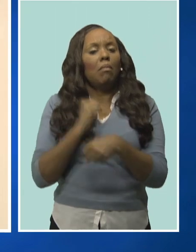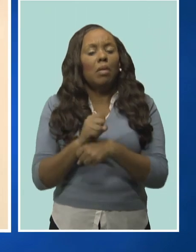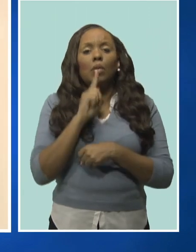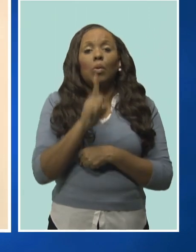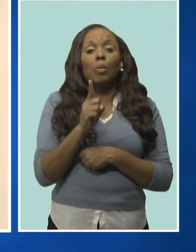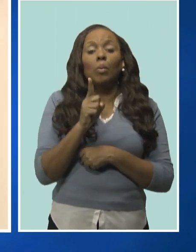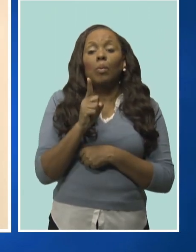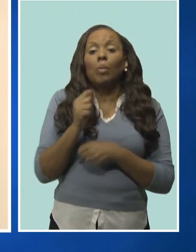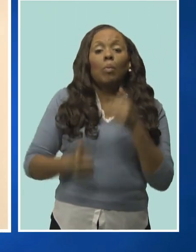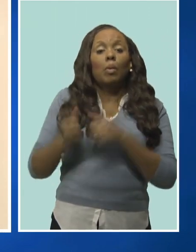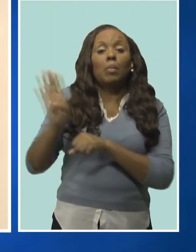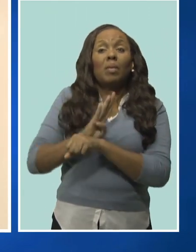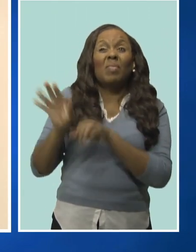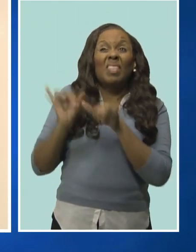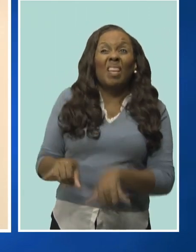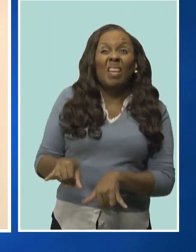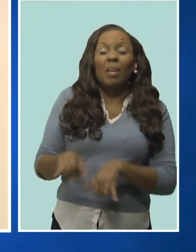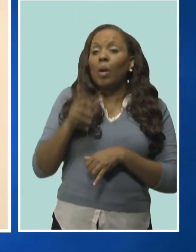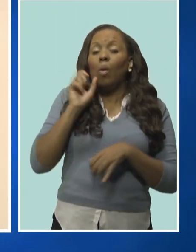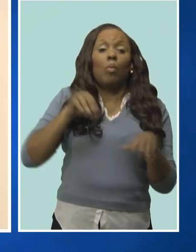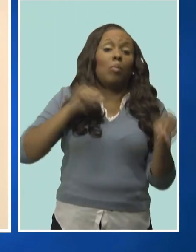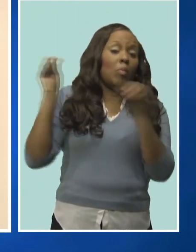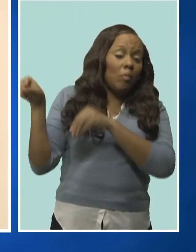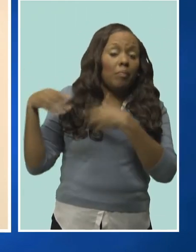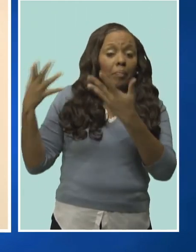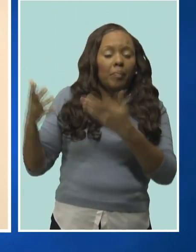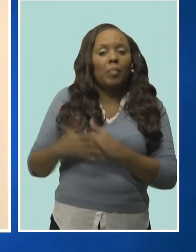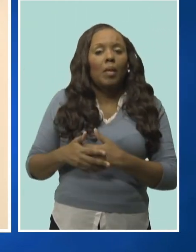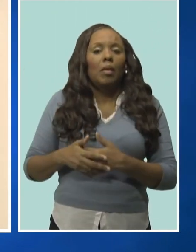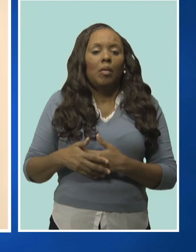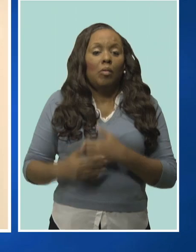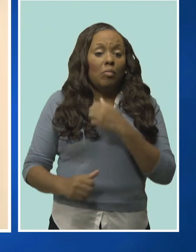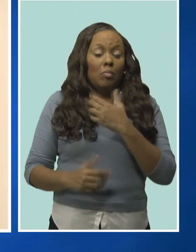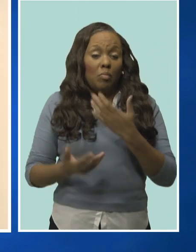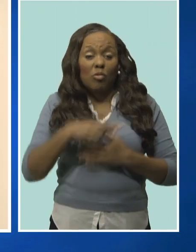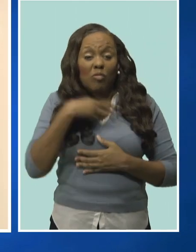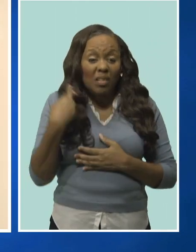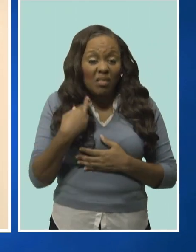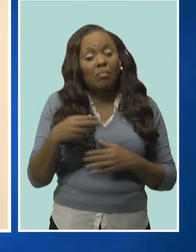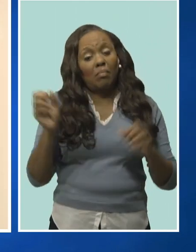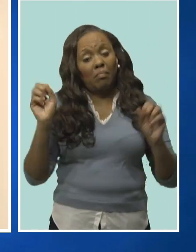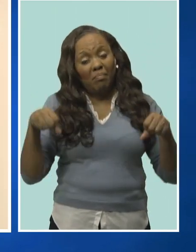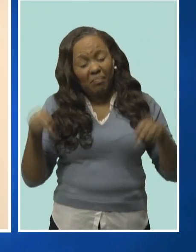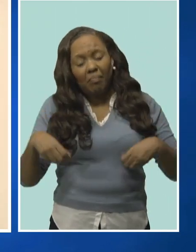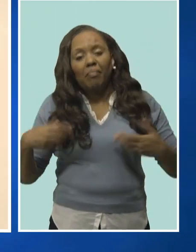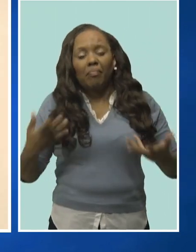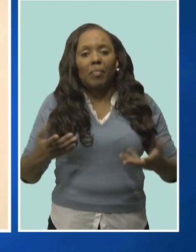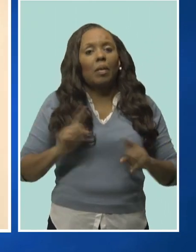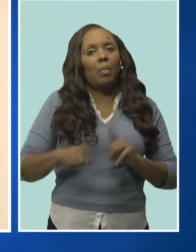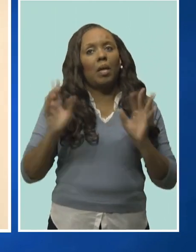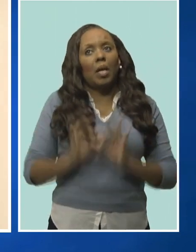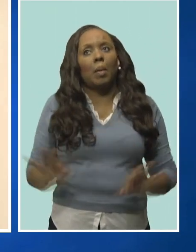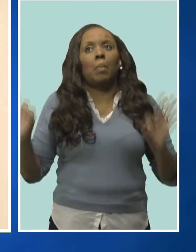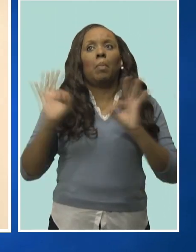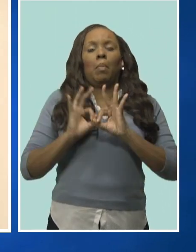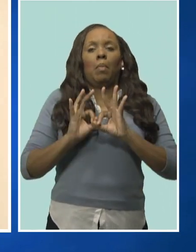will stay and who potentially will go. So yes, there's downside risk in relation to companies leaving the jurisdiction, and that is important for Barbadians to